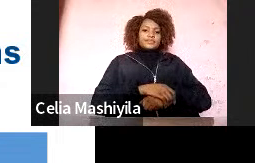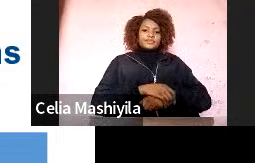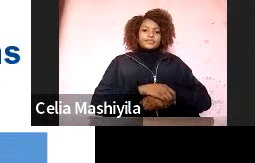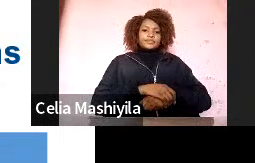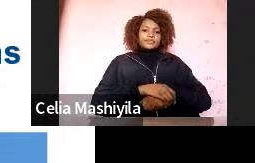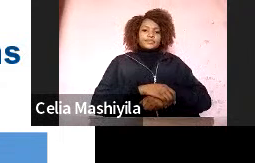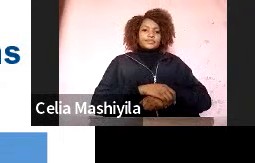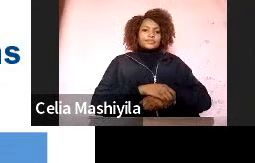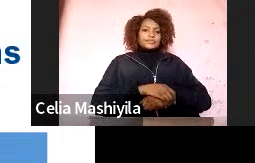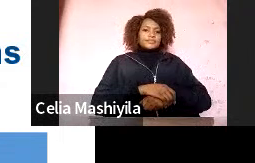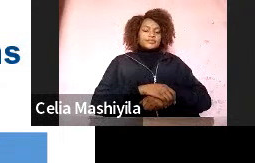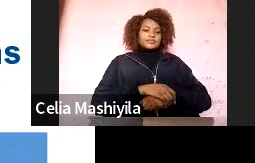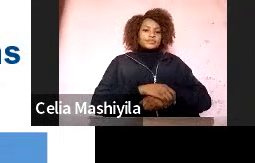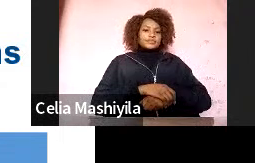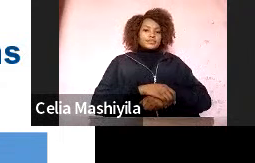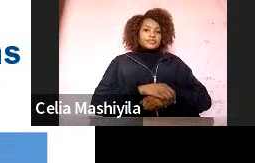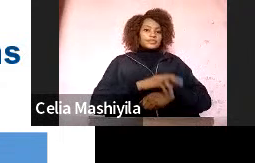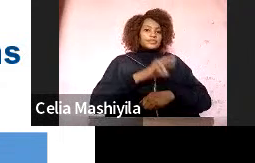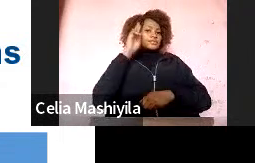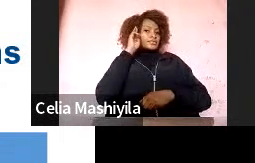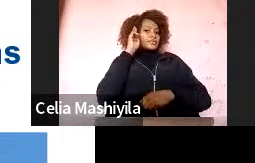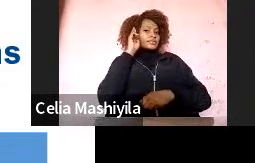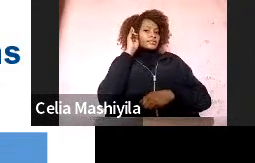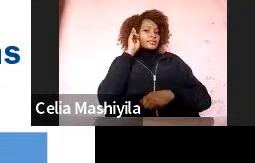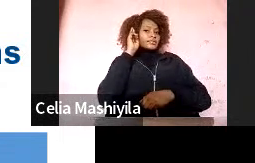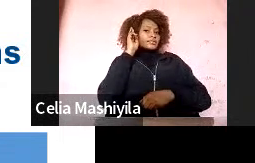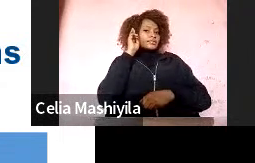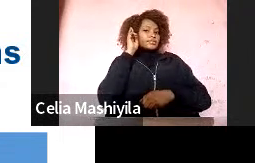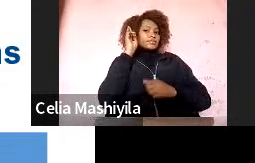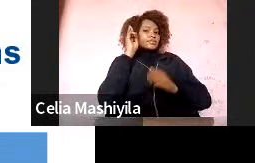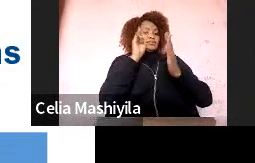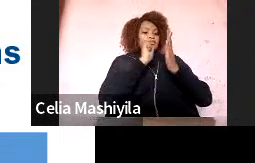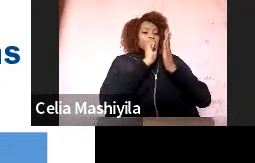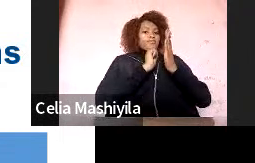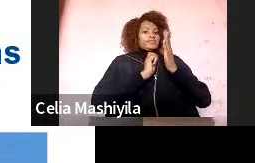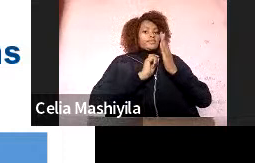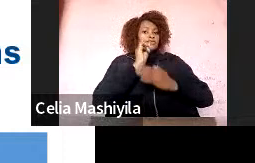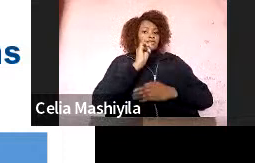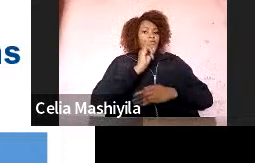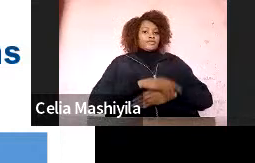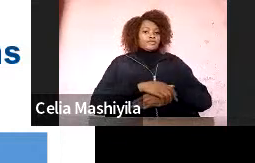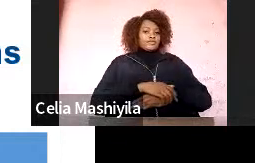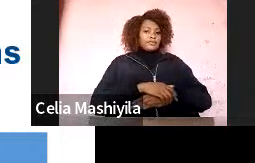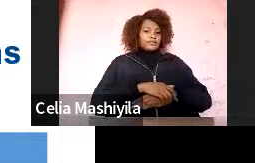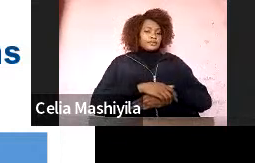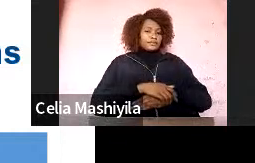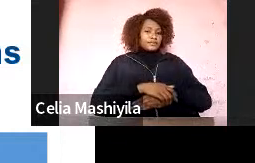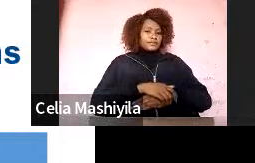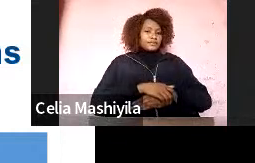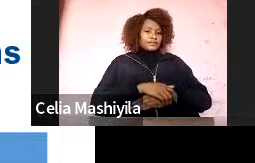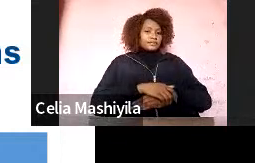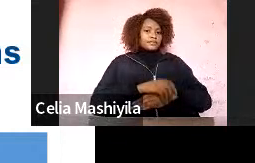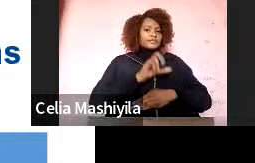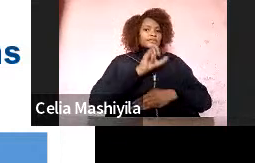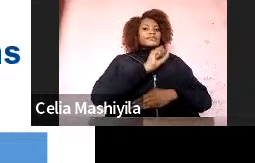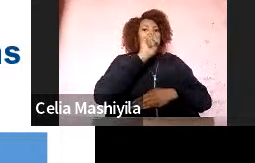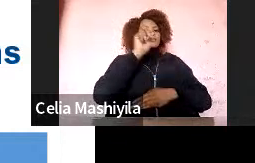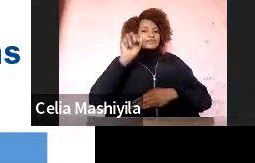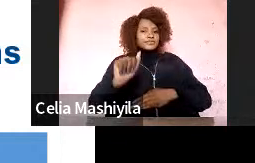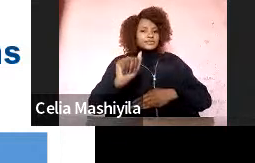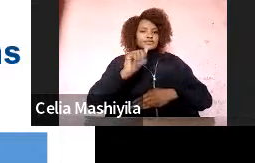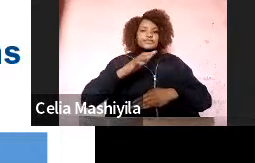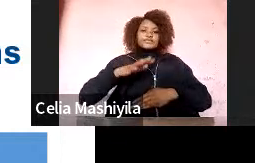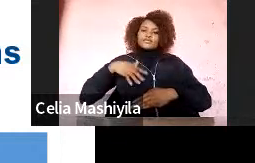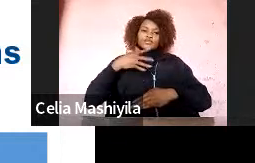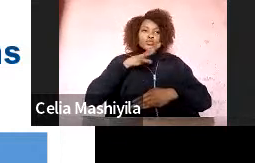is written in the Constitution. South Africa belongs to all who live in it. And